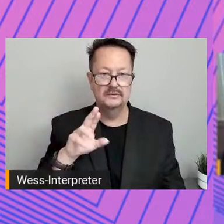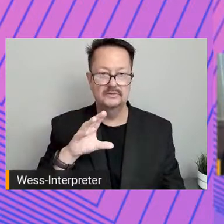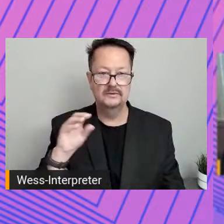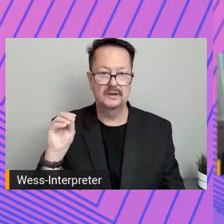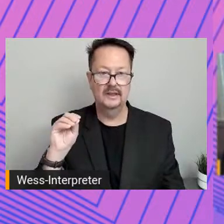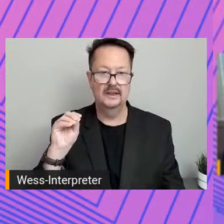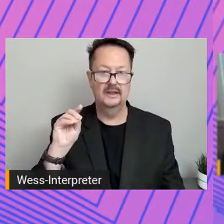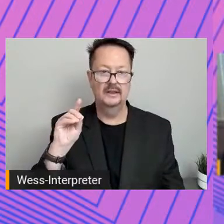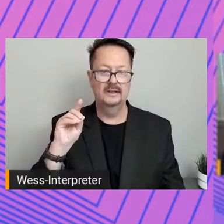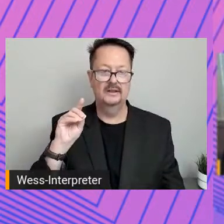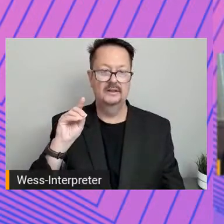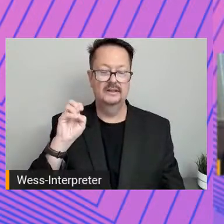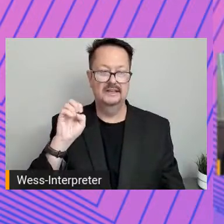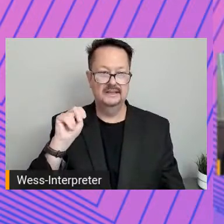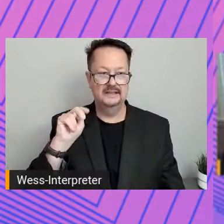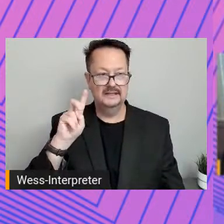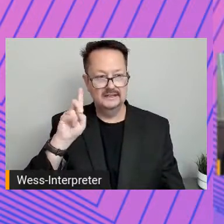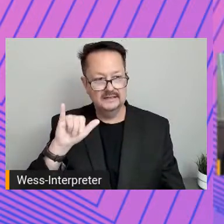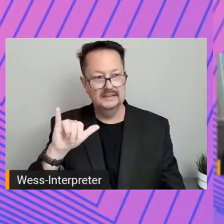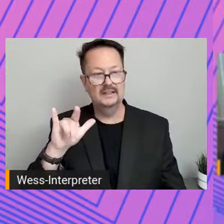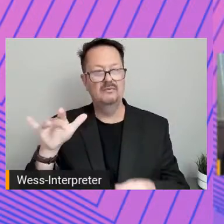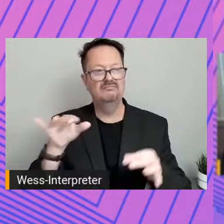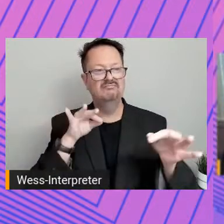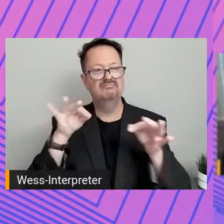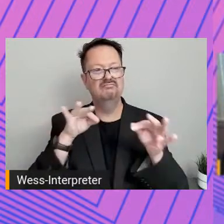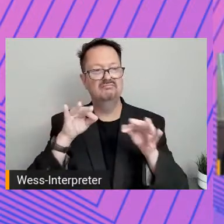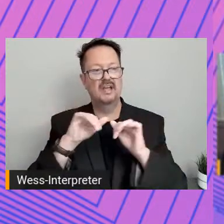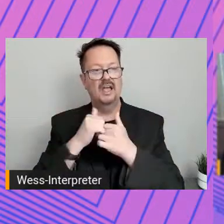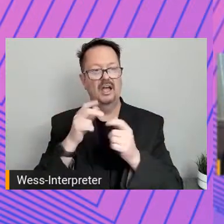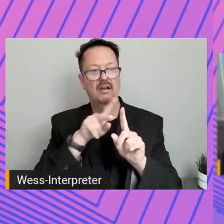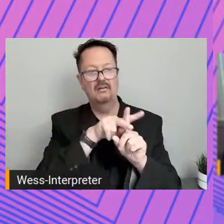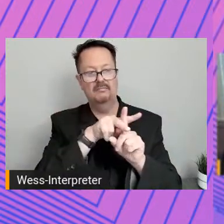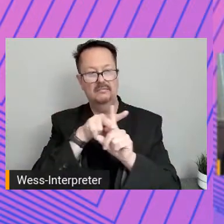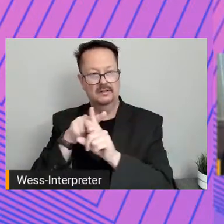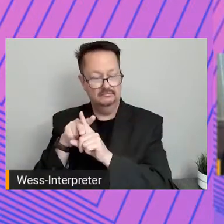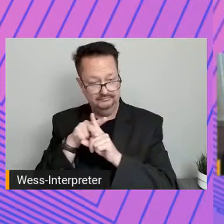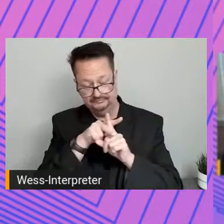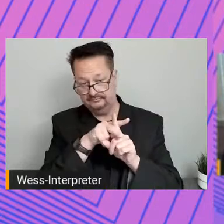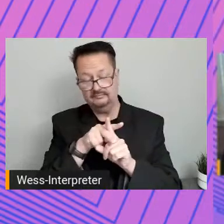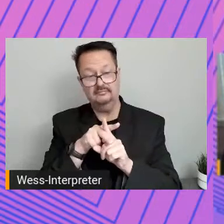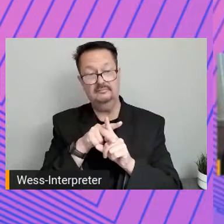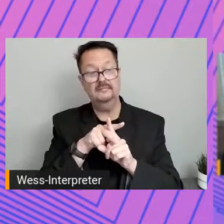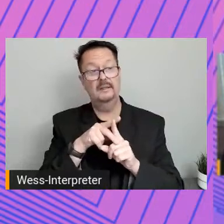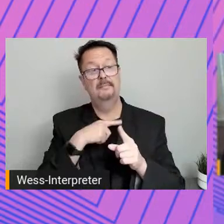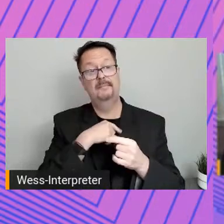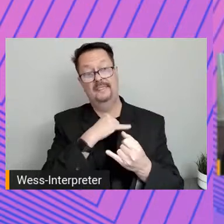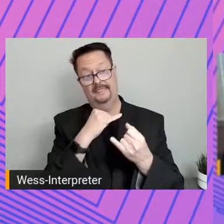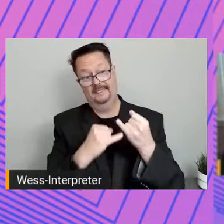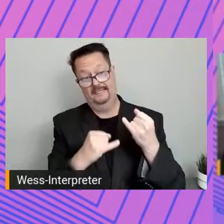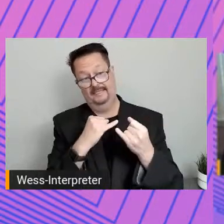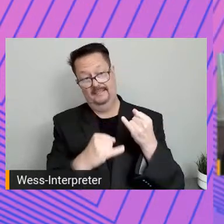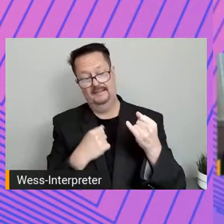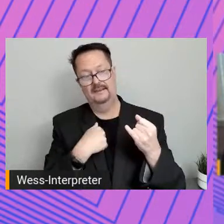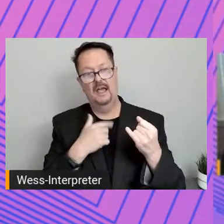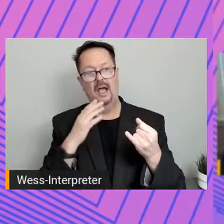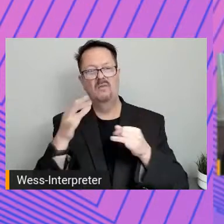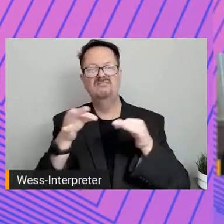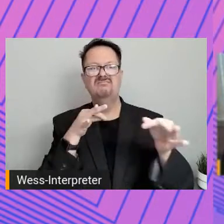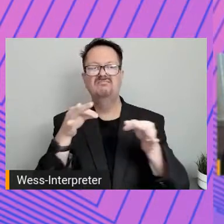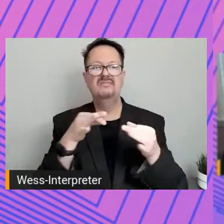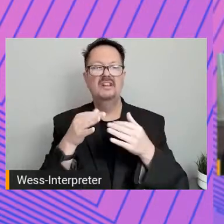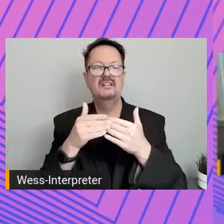through serverless containers and containers application. And I'll return at the end to talk a little bit about where we're headed